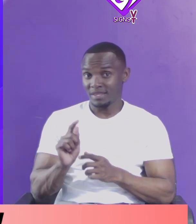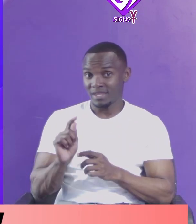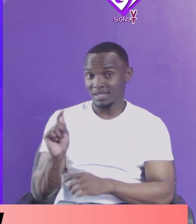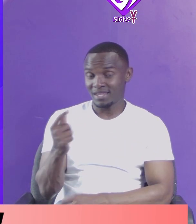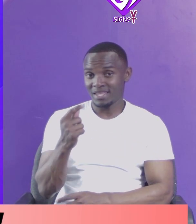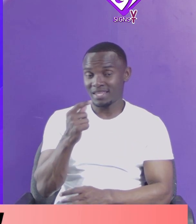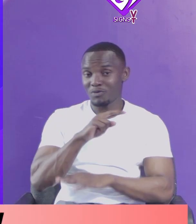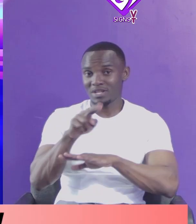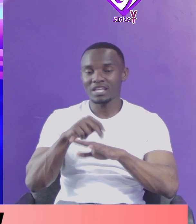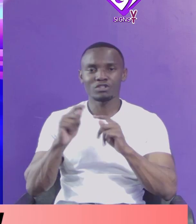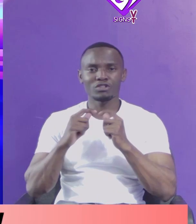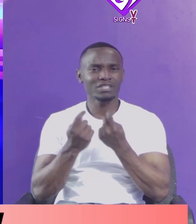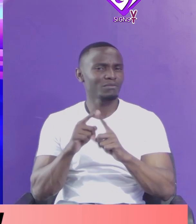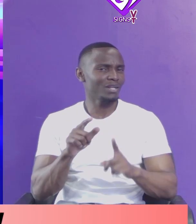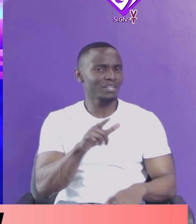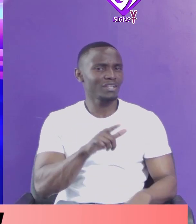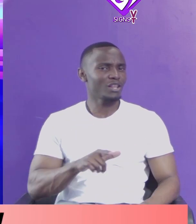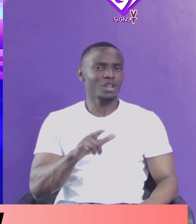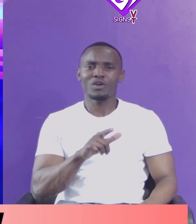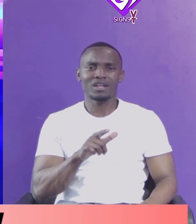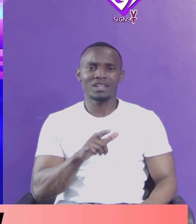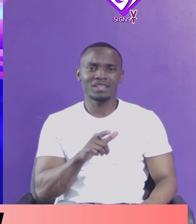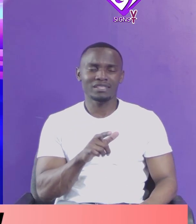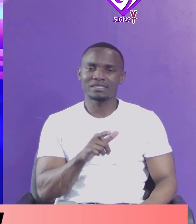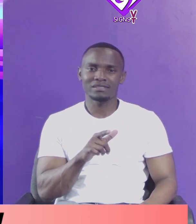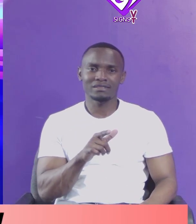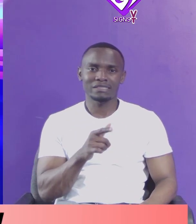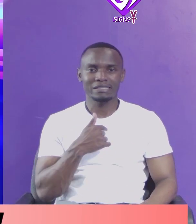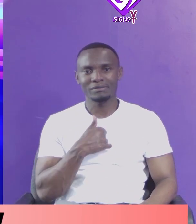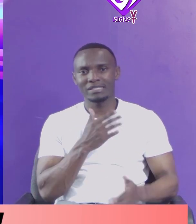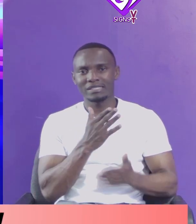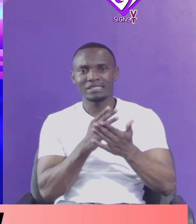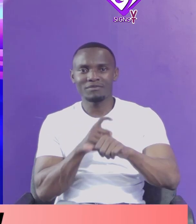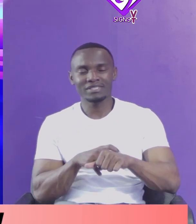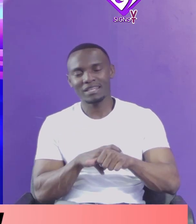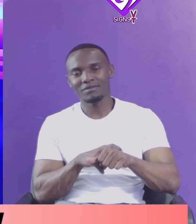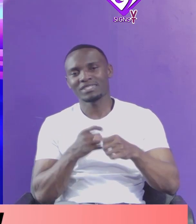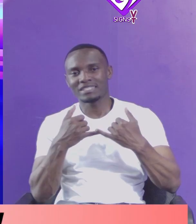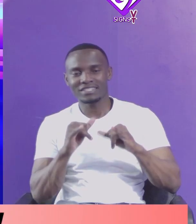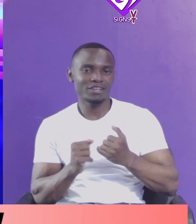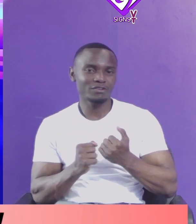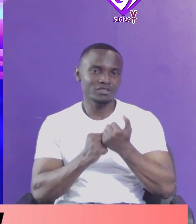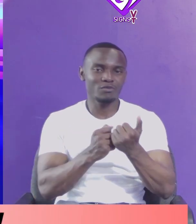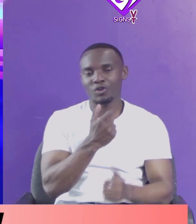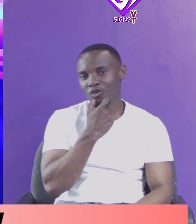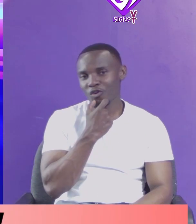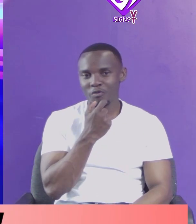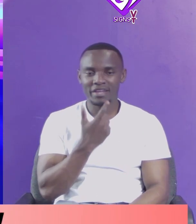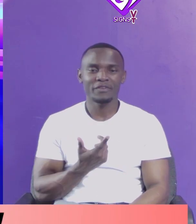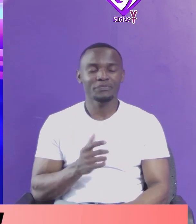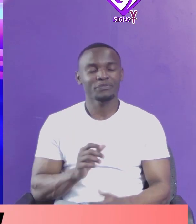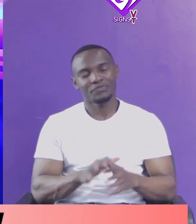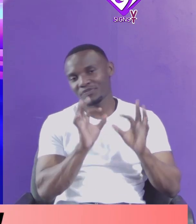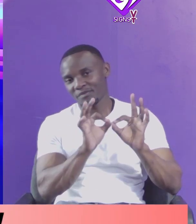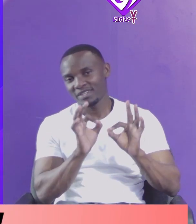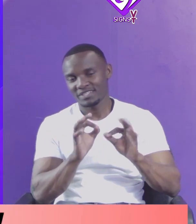locally, I have at times I try to look into Gor Mahia games. Okay. Yes. Wonderful. Yes.